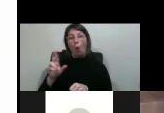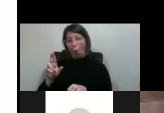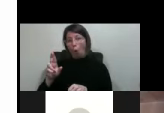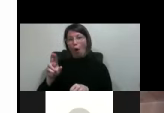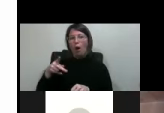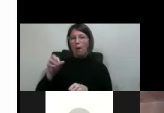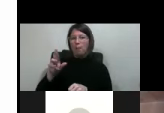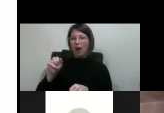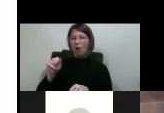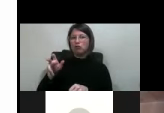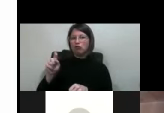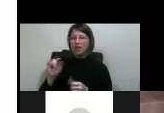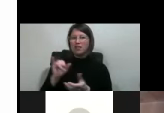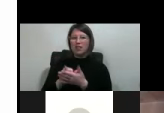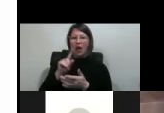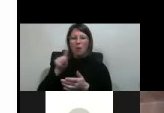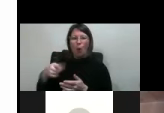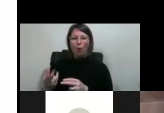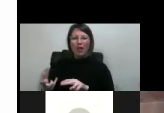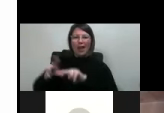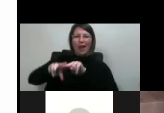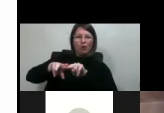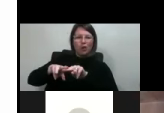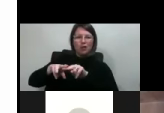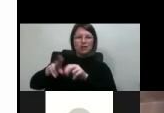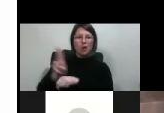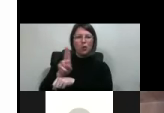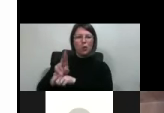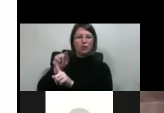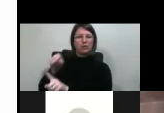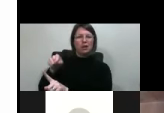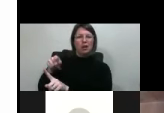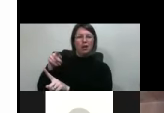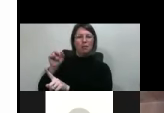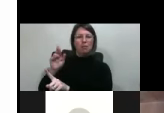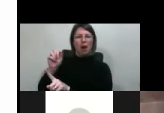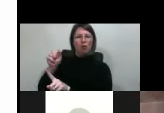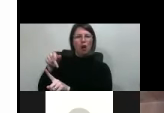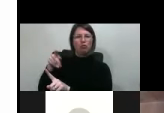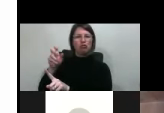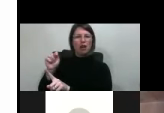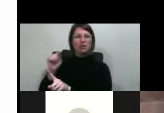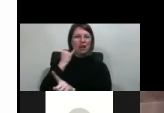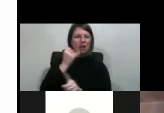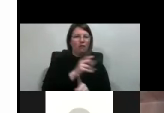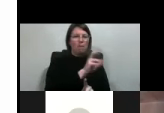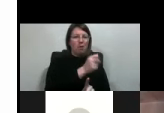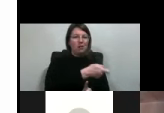paratransit, and that will only increase the use of paratransit. Thank you.